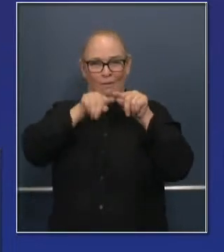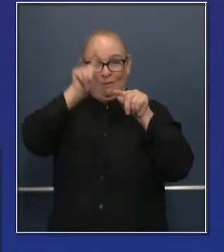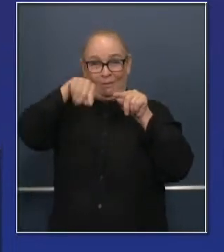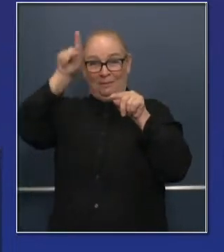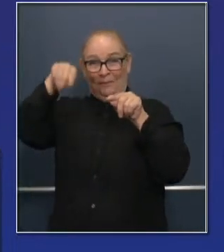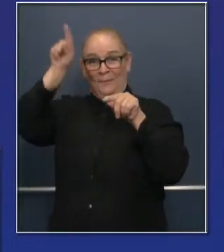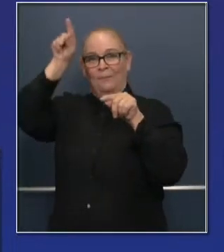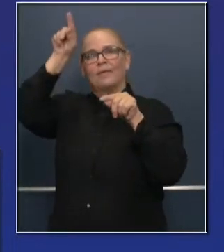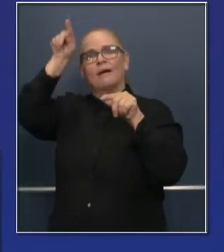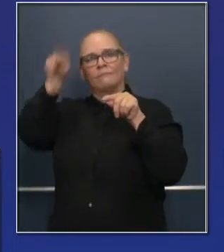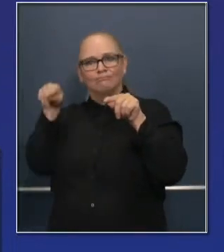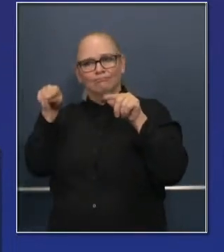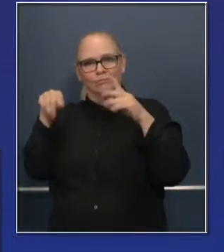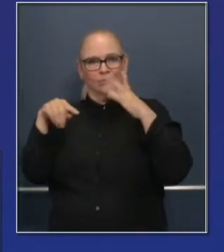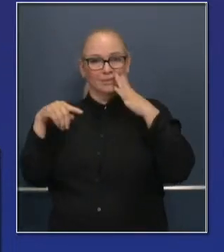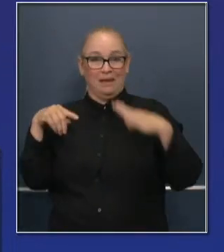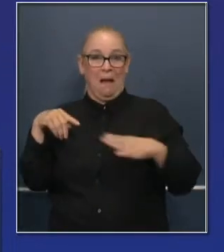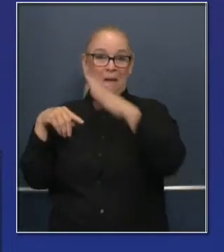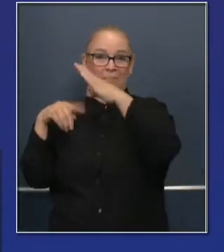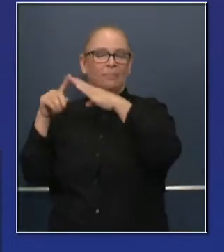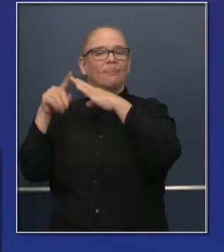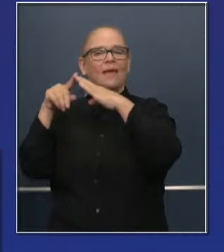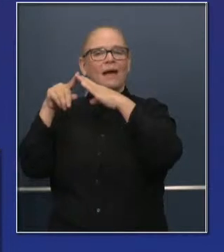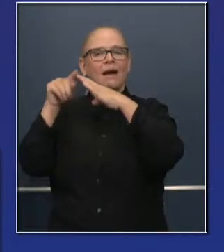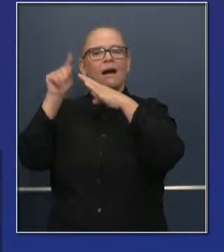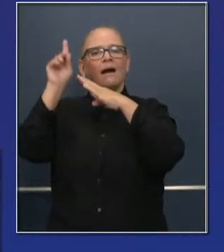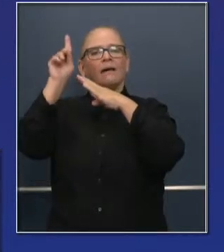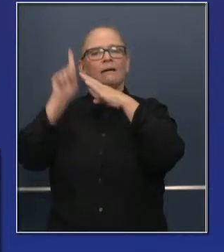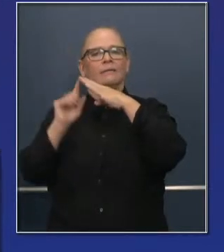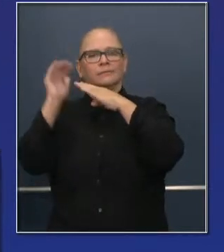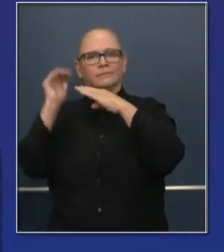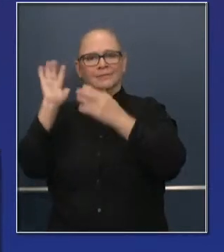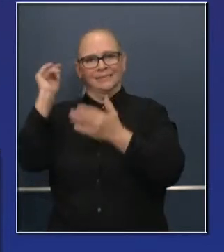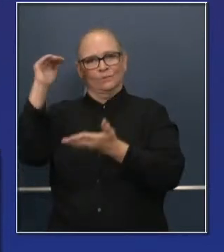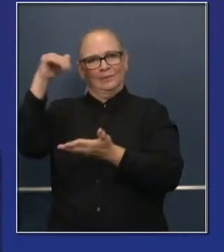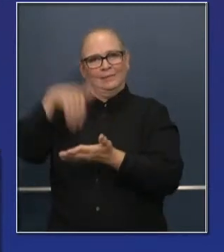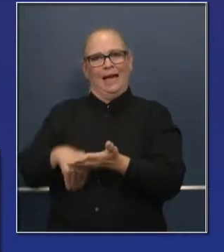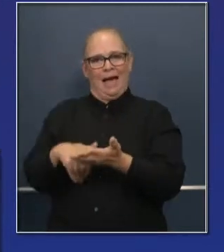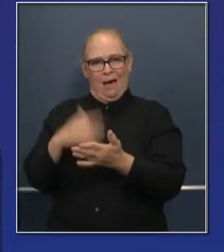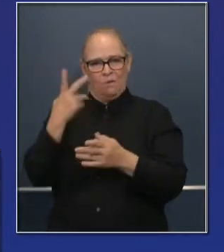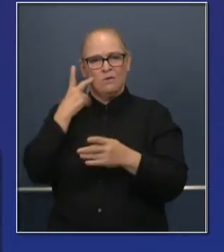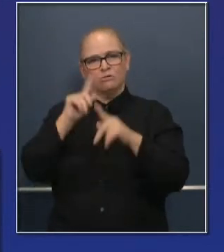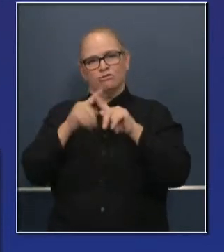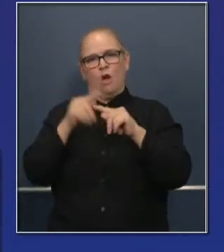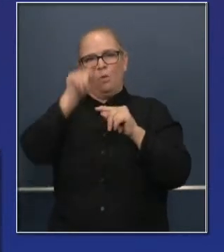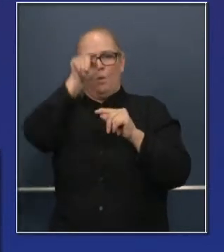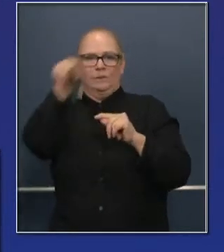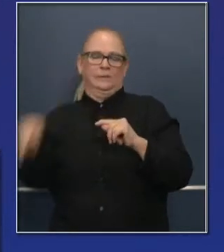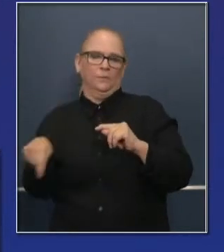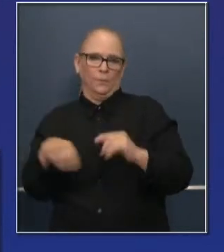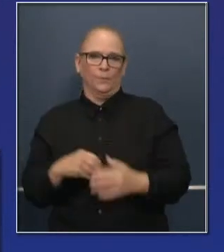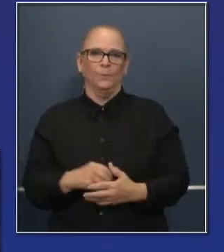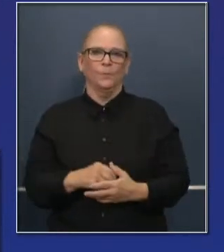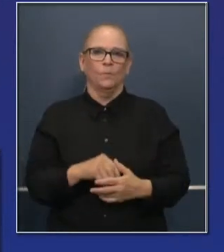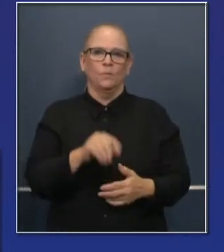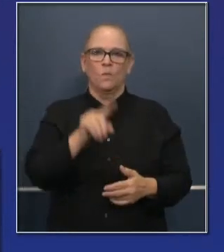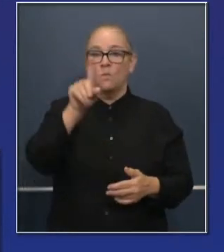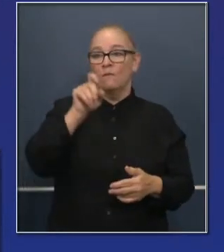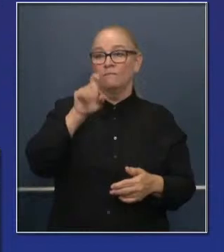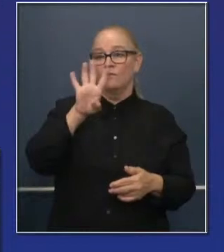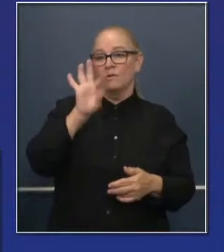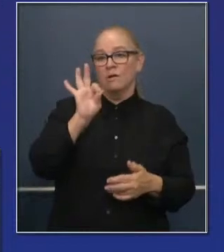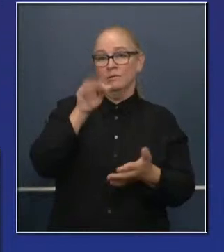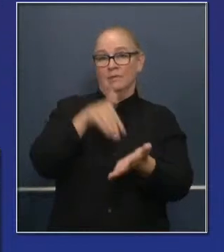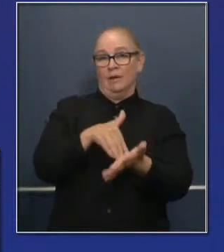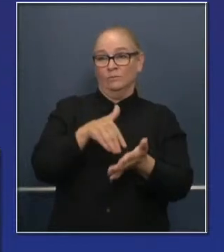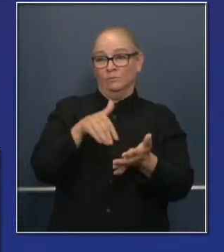almost 127,000 daily average tests, about 140, just shy of 149,000 tests yesterday, a